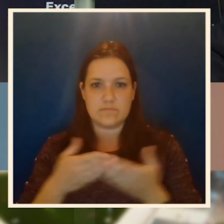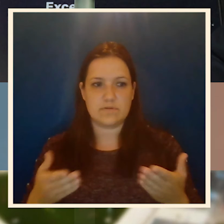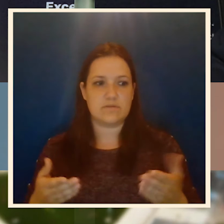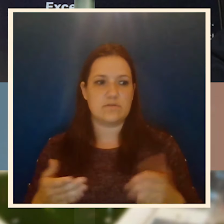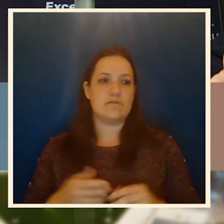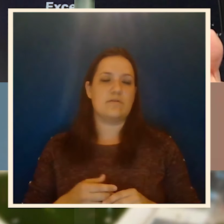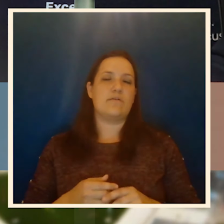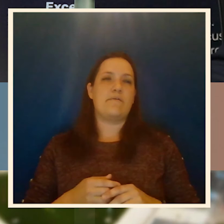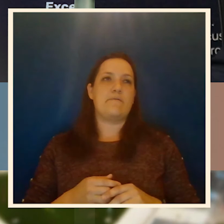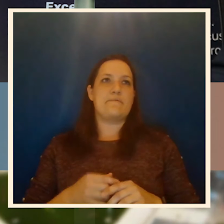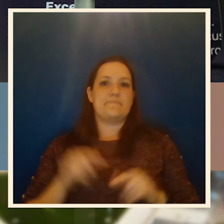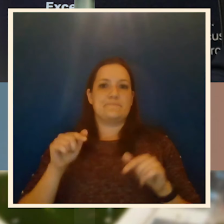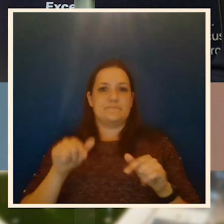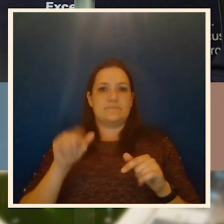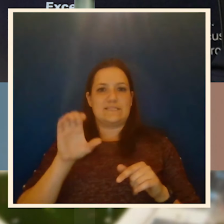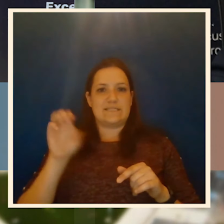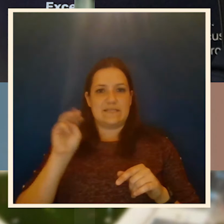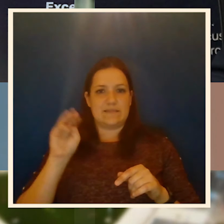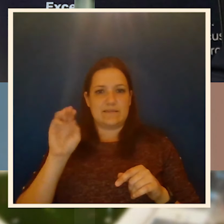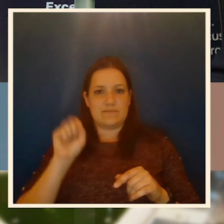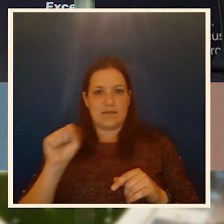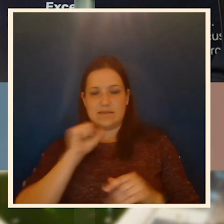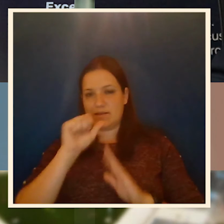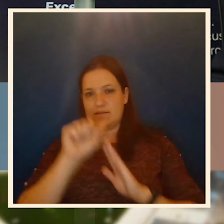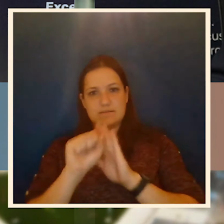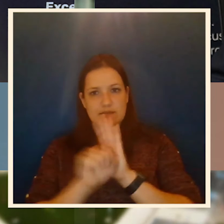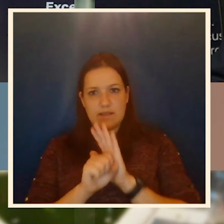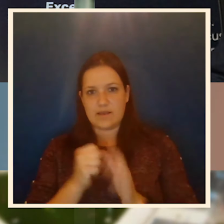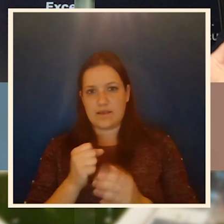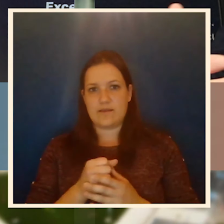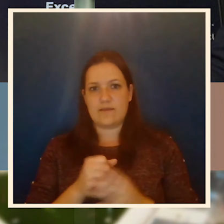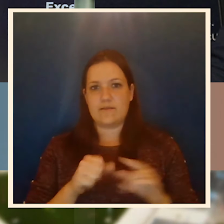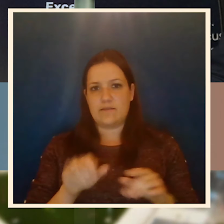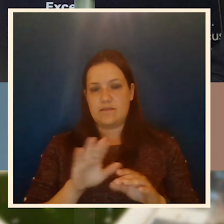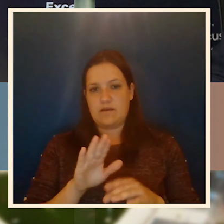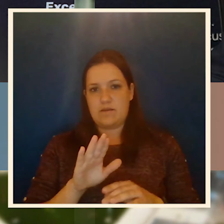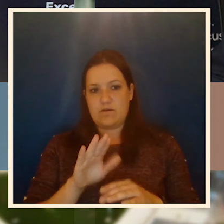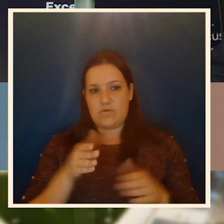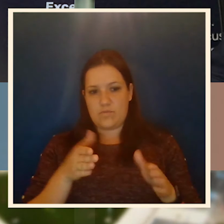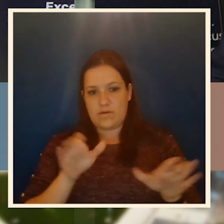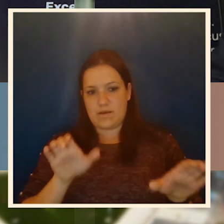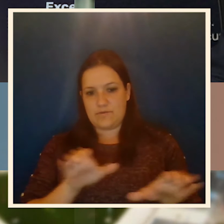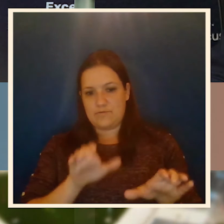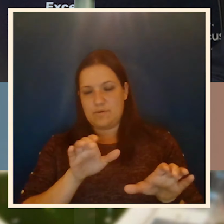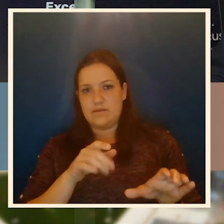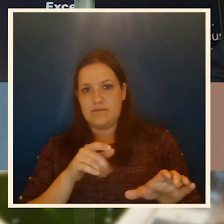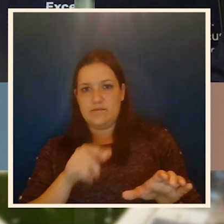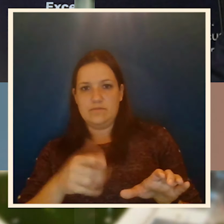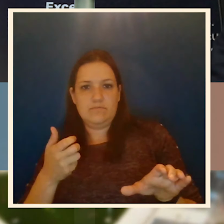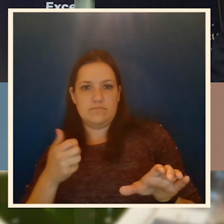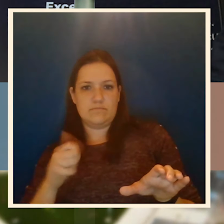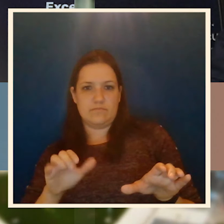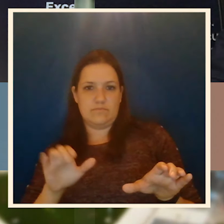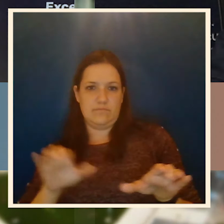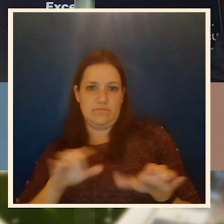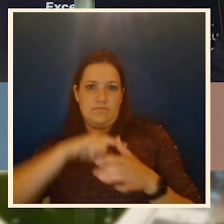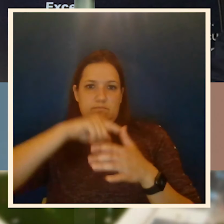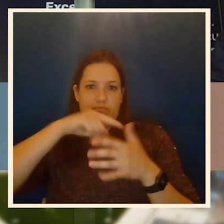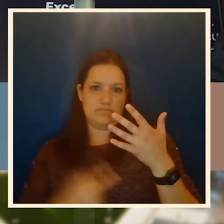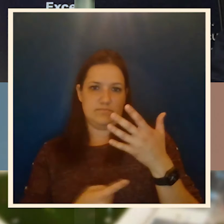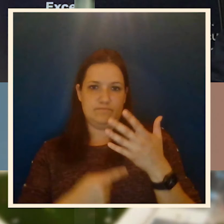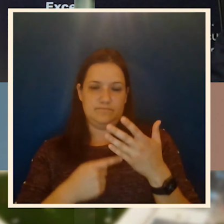and not the state, and apparently their approach is they don't want to do all that document review when they come back on